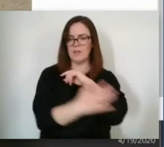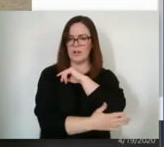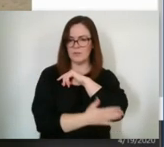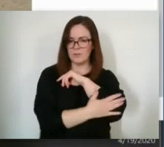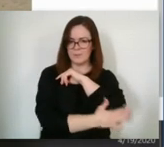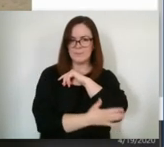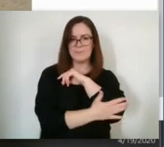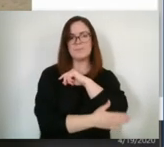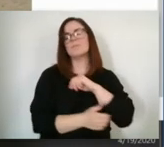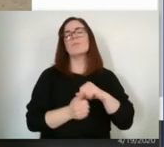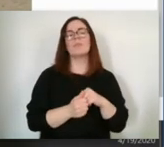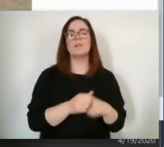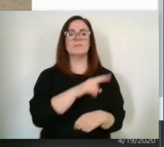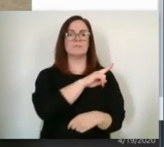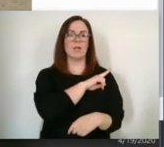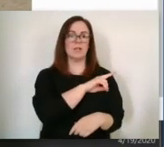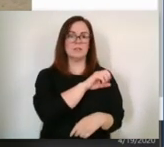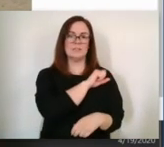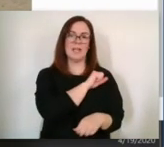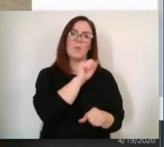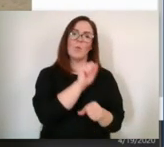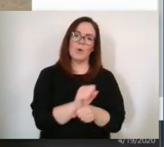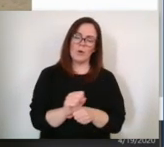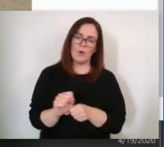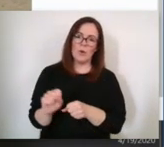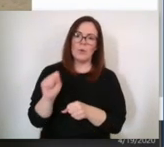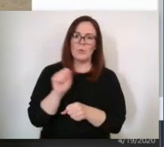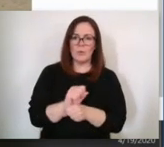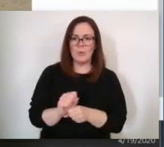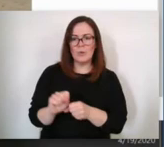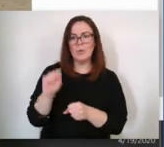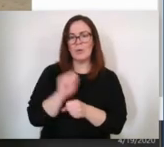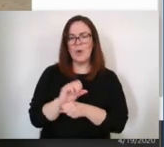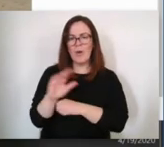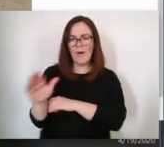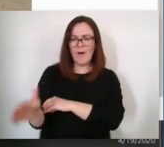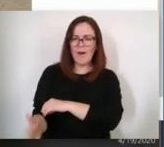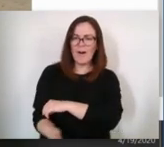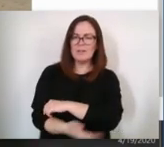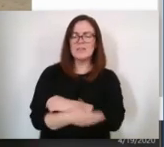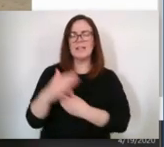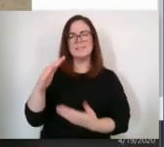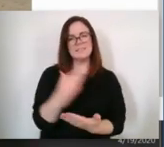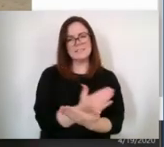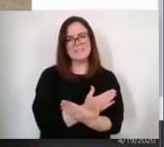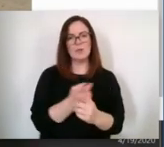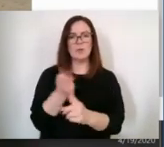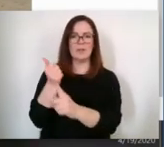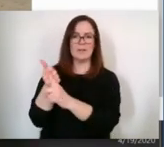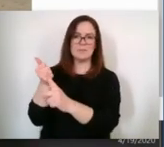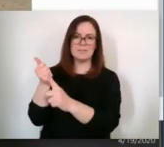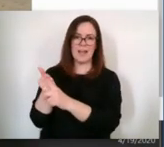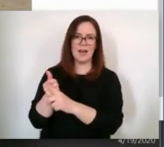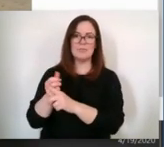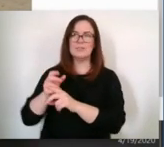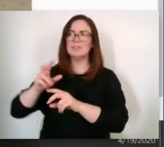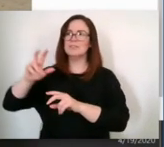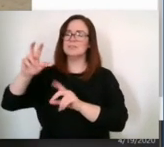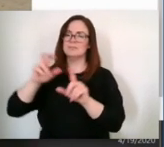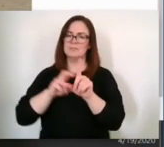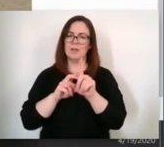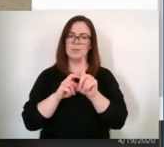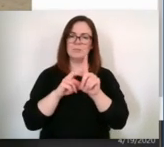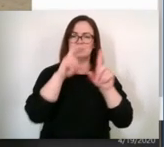Uncle Sam worked long into the night singing to himself, flitting from rung to rung like a firefly. Turn out the lights,